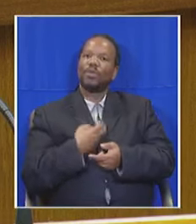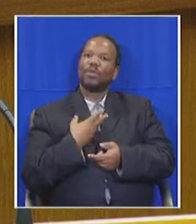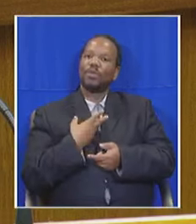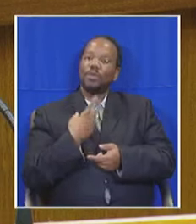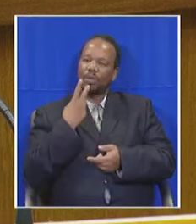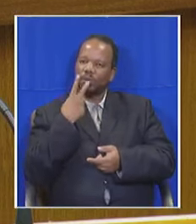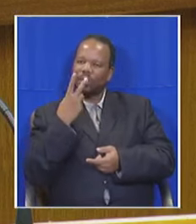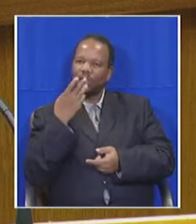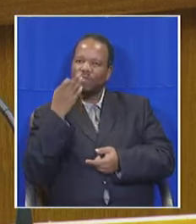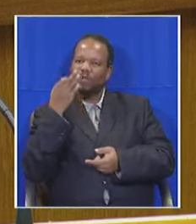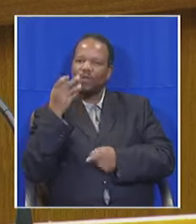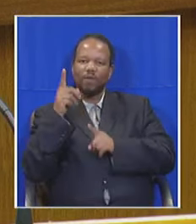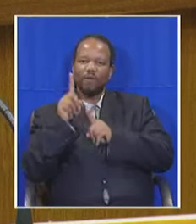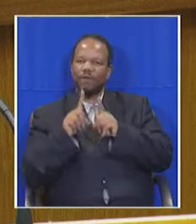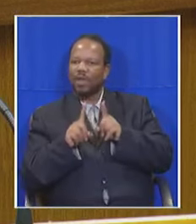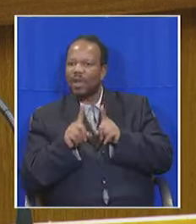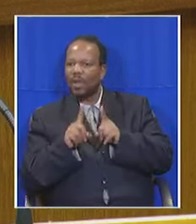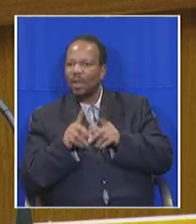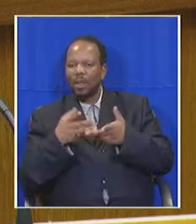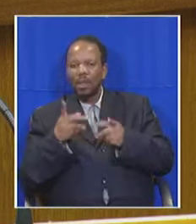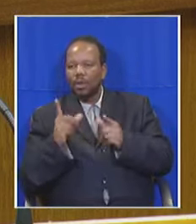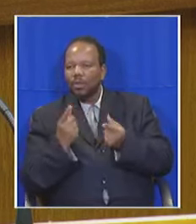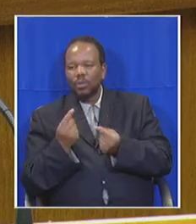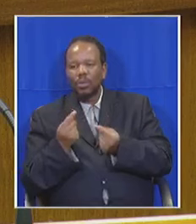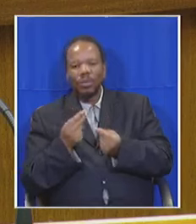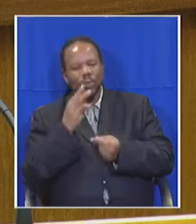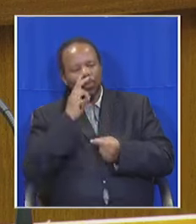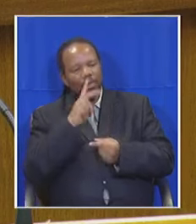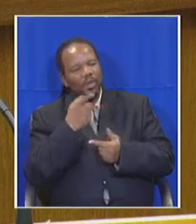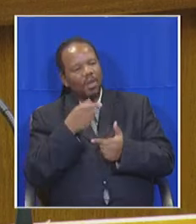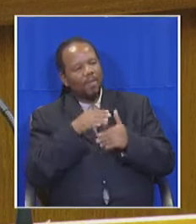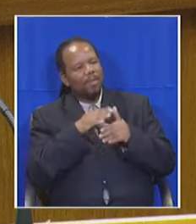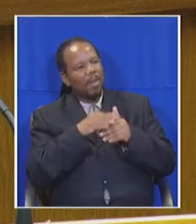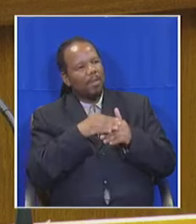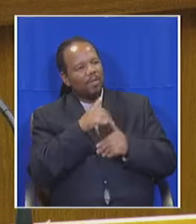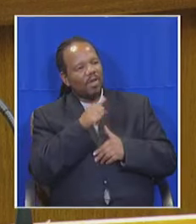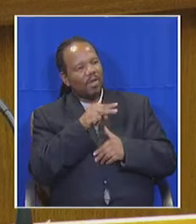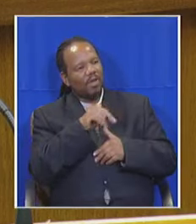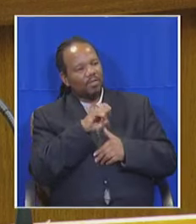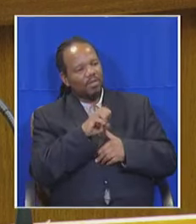eyes. You only need to be a member of the ANC to be connected with opportunities.